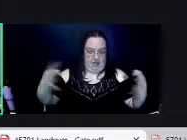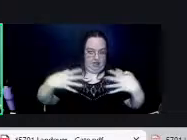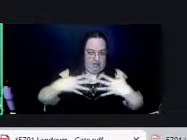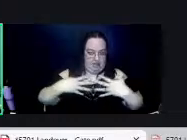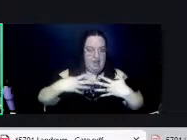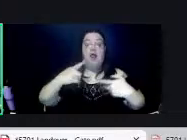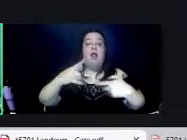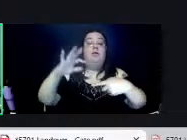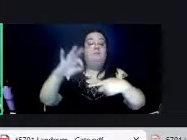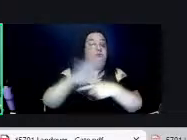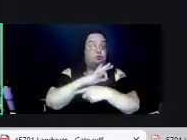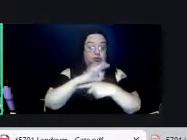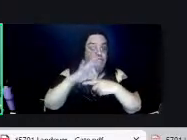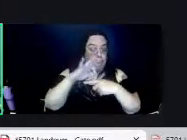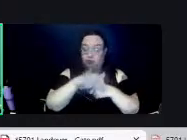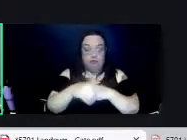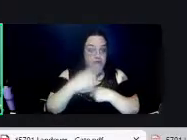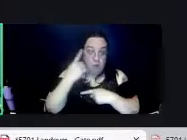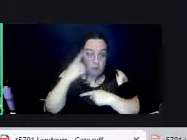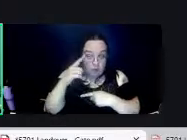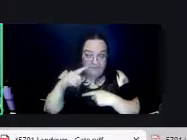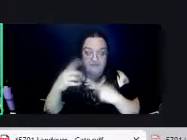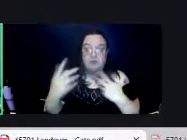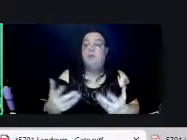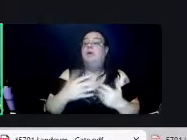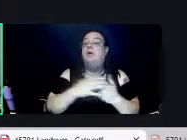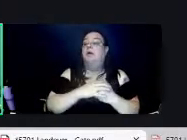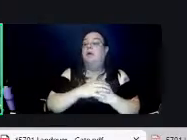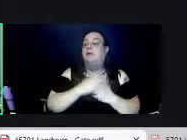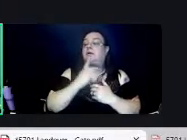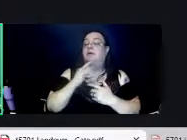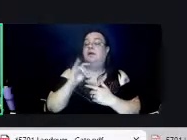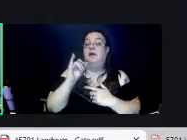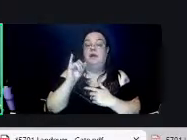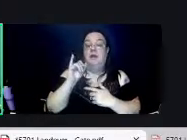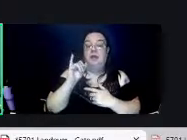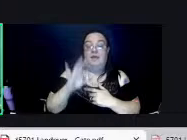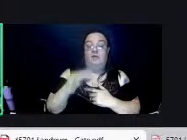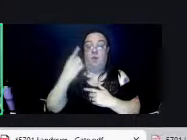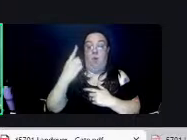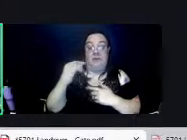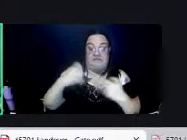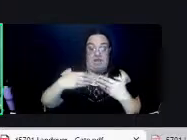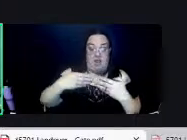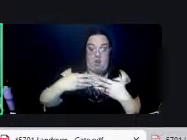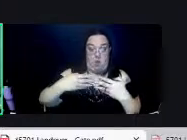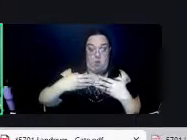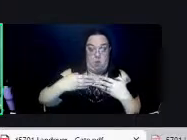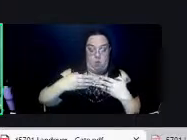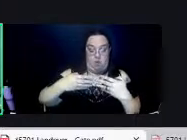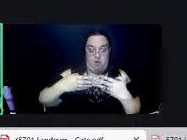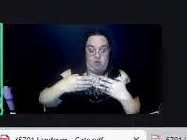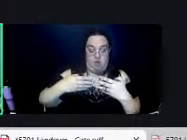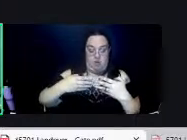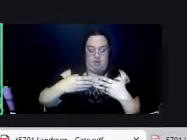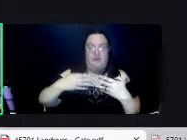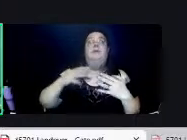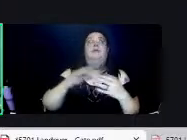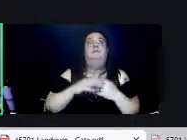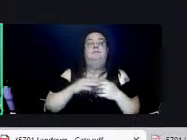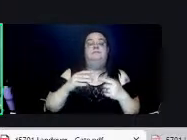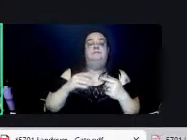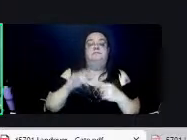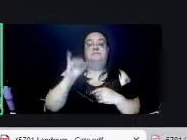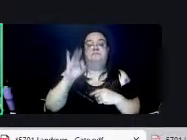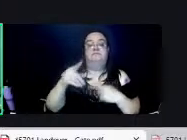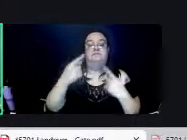function of the gate will be if you open one side, if you try to go into